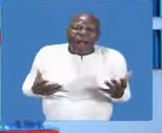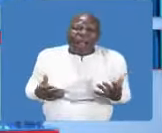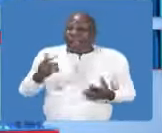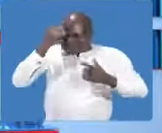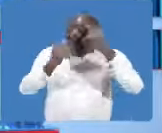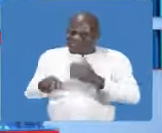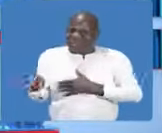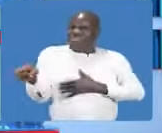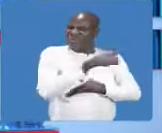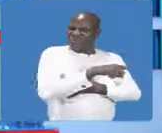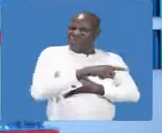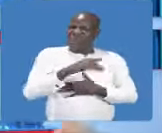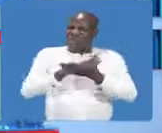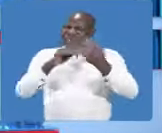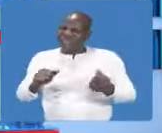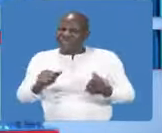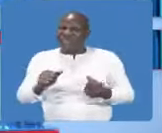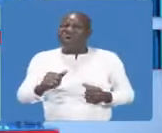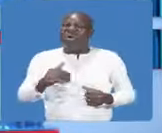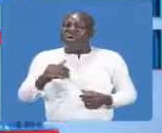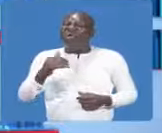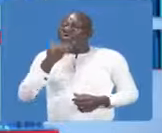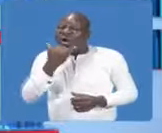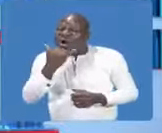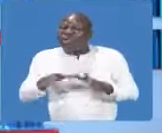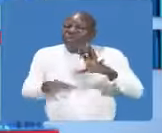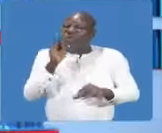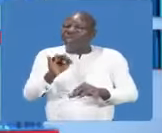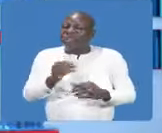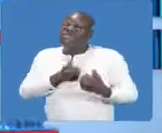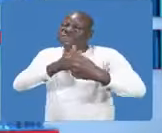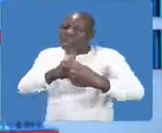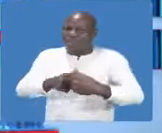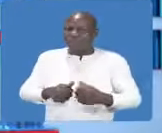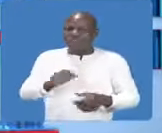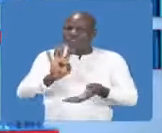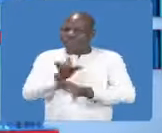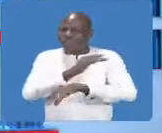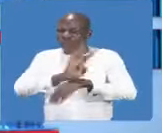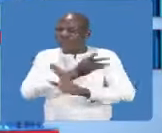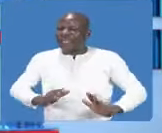azani nkontompo no mo di Holy Spirit din eye no e na Church of Christ e kasatia Nenye Holy